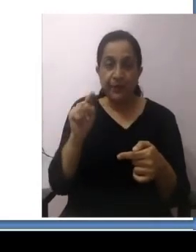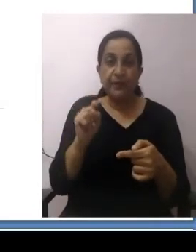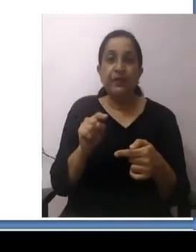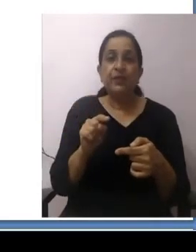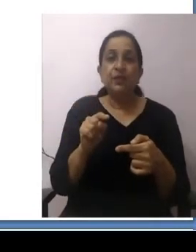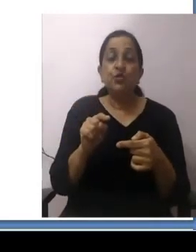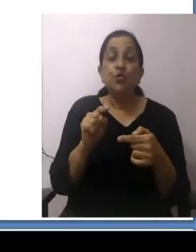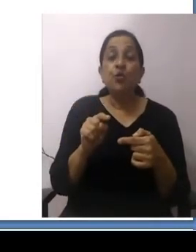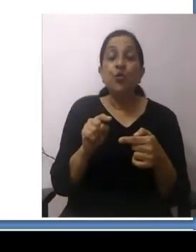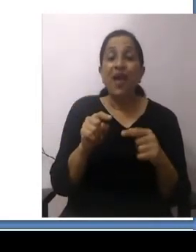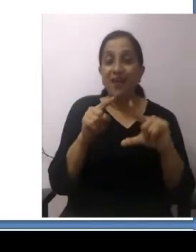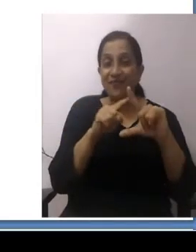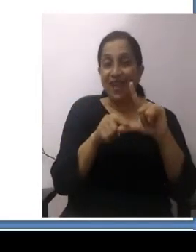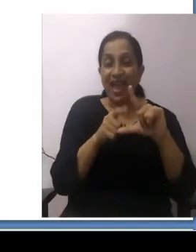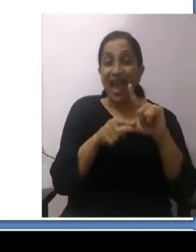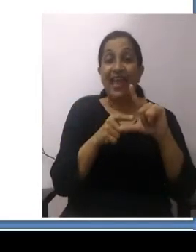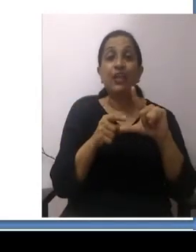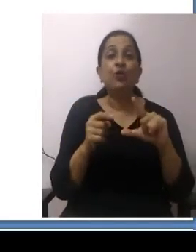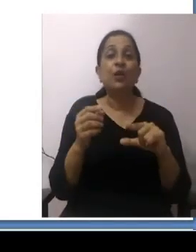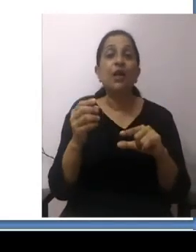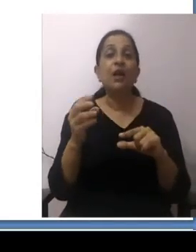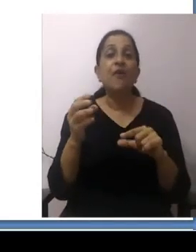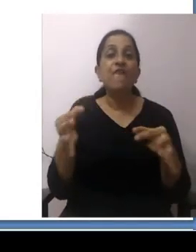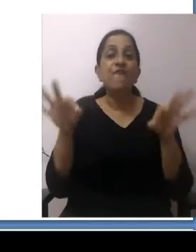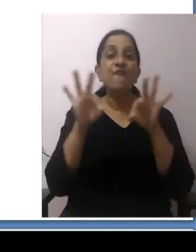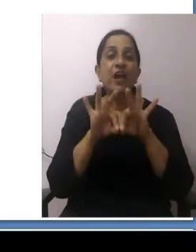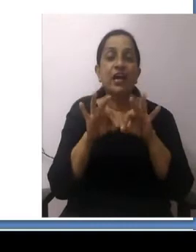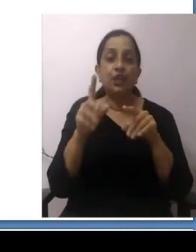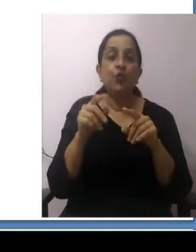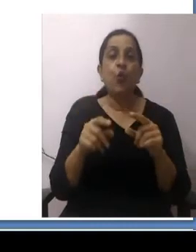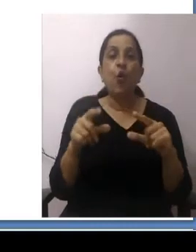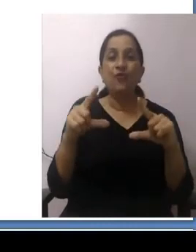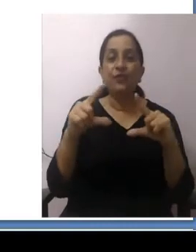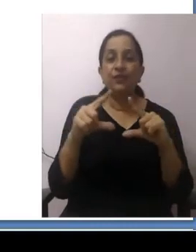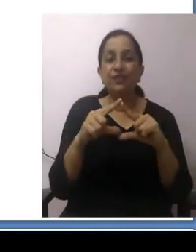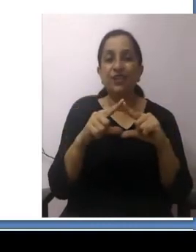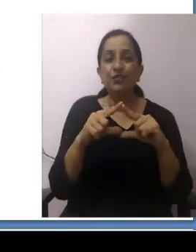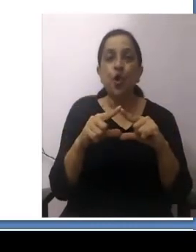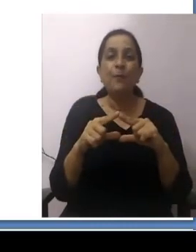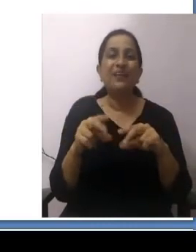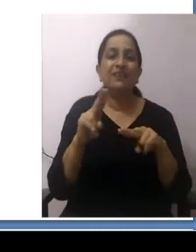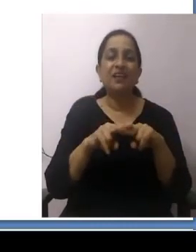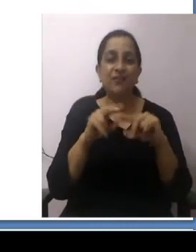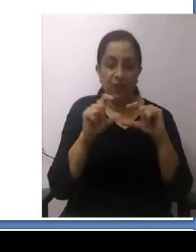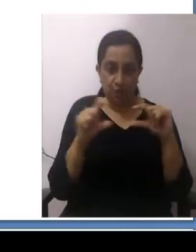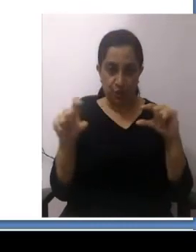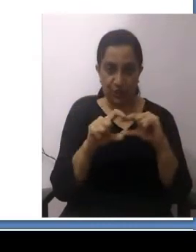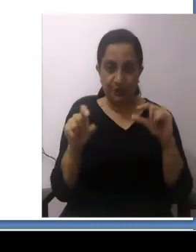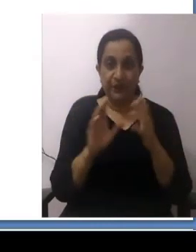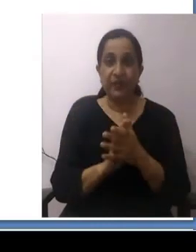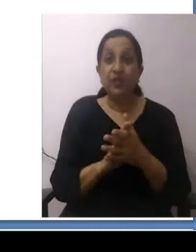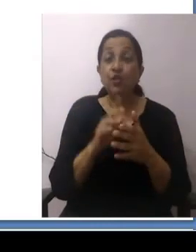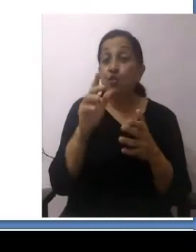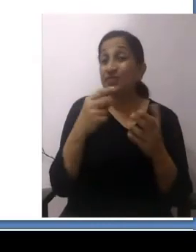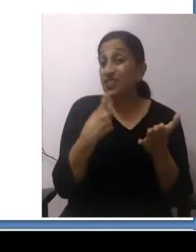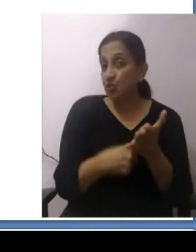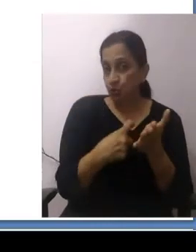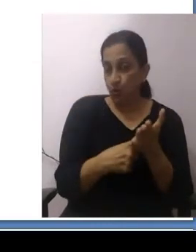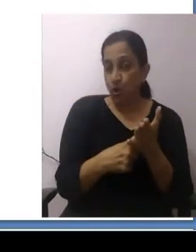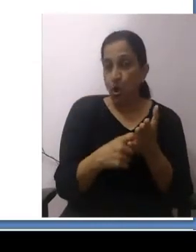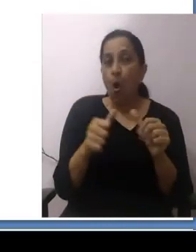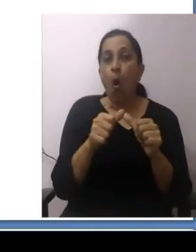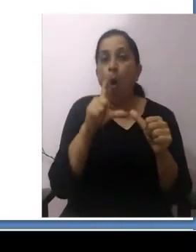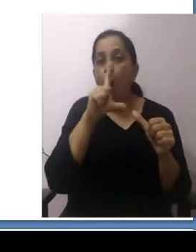angular values of the trigonometric functions. Here you can remember one rule, what is called as all STC